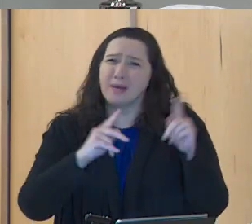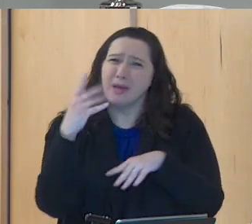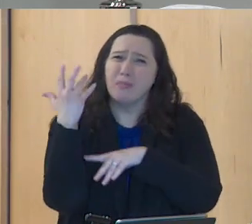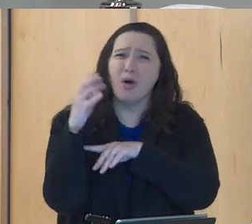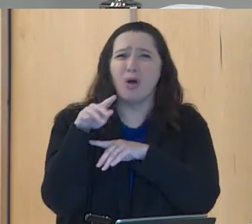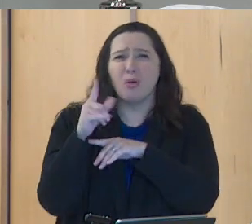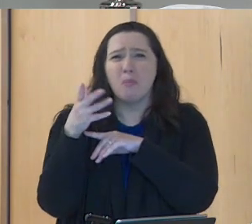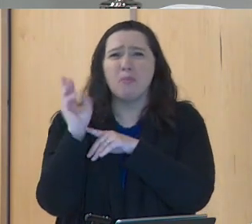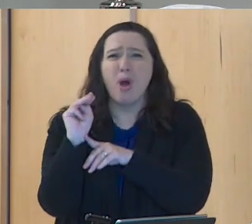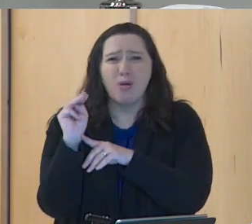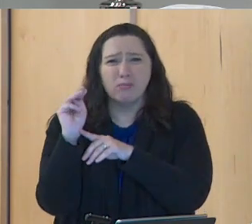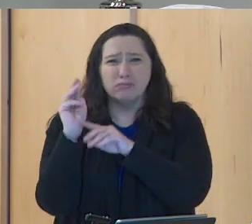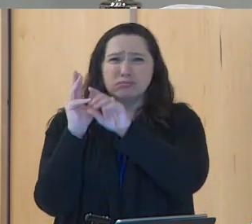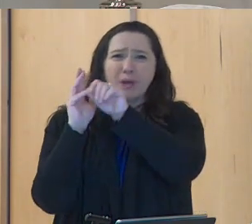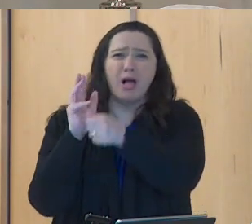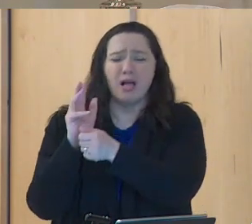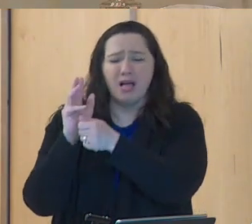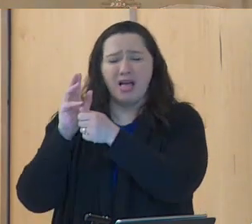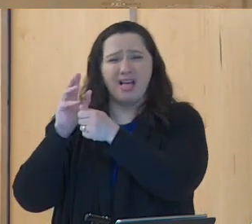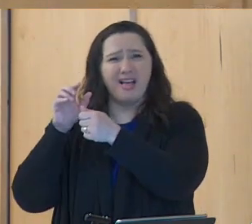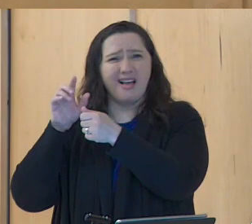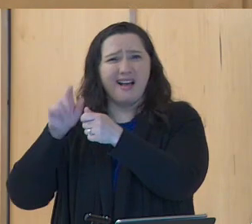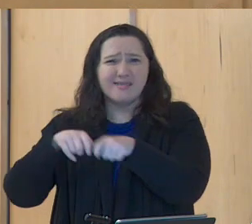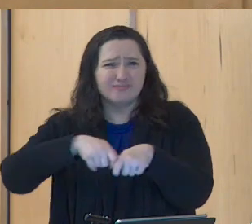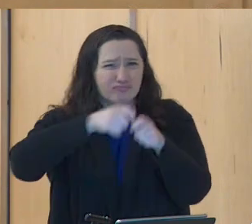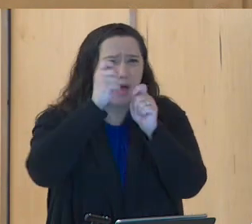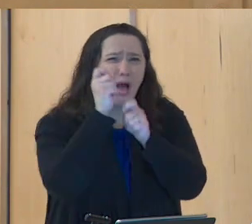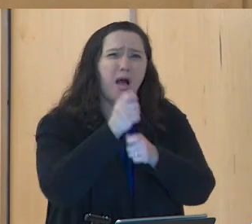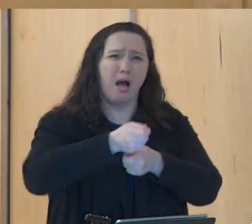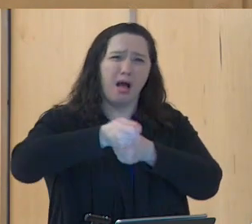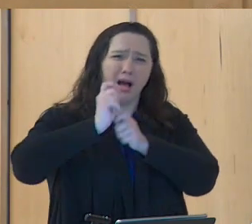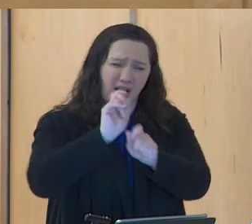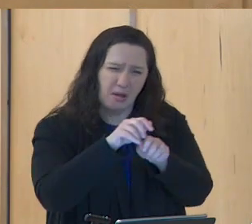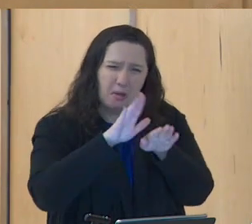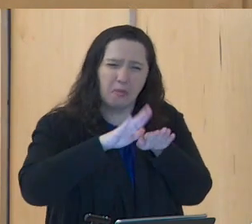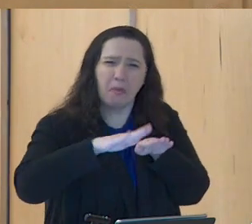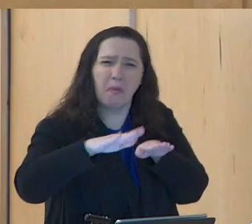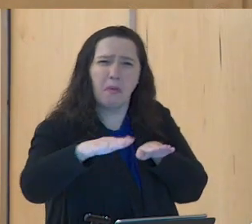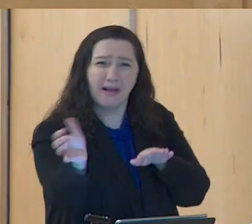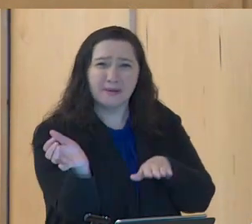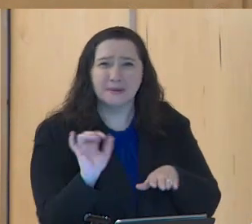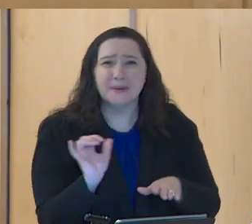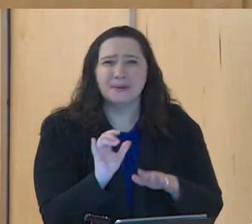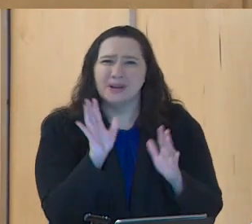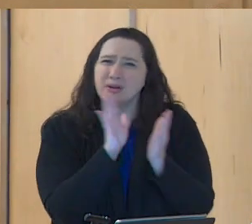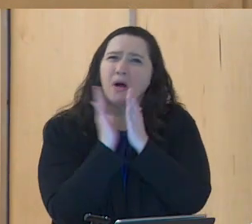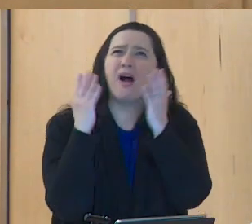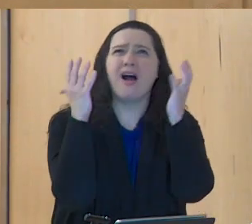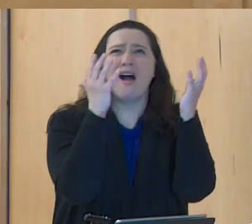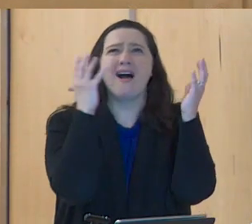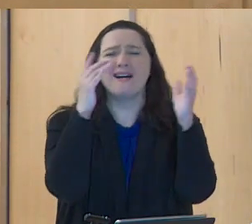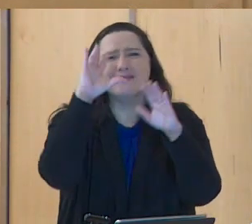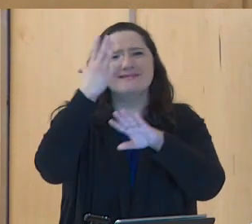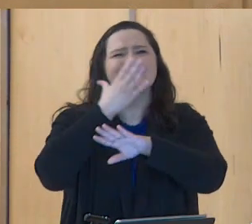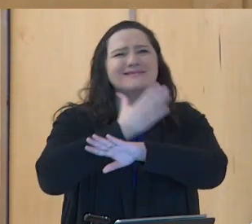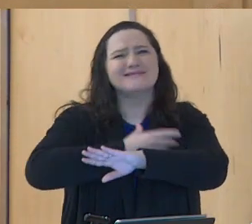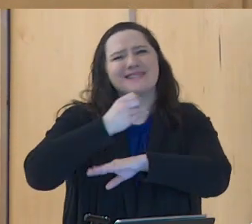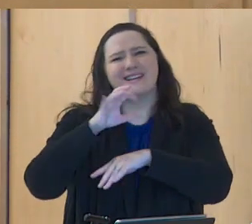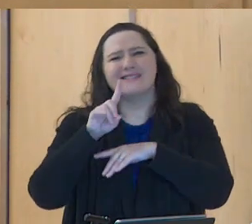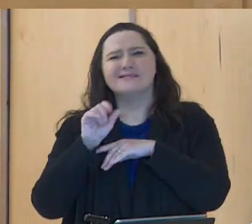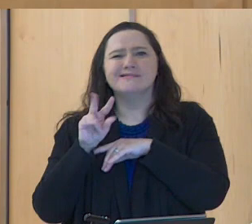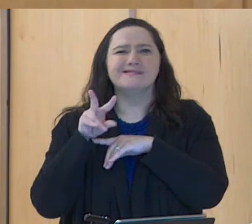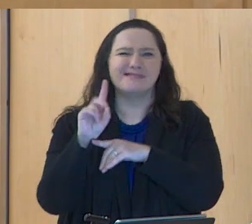and generously raised them with songs of praise, "Hosanna to the Son of David, blessed is he who comes in the